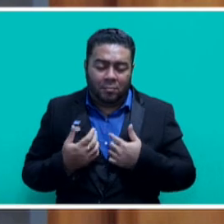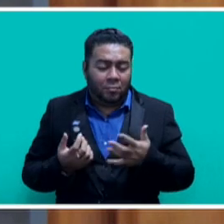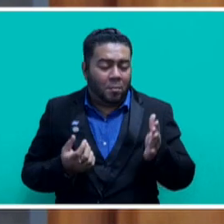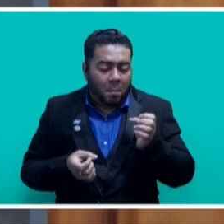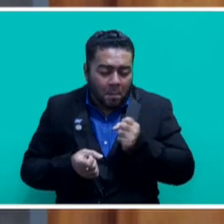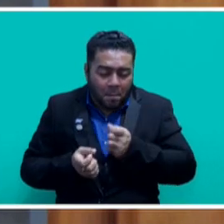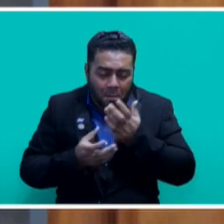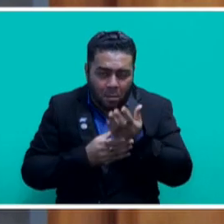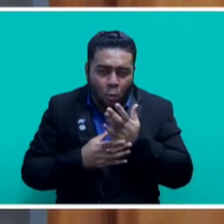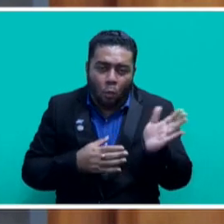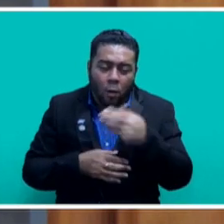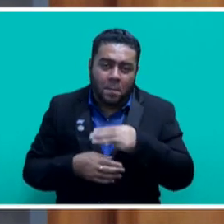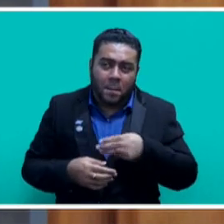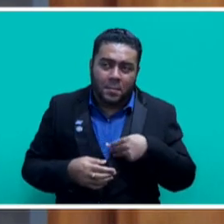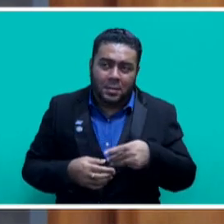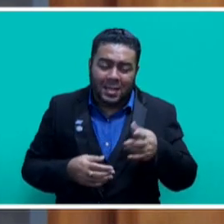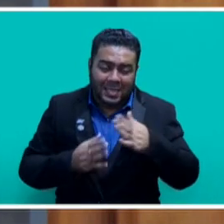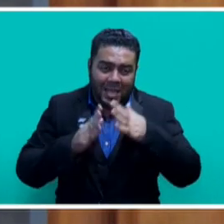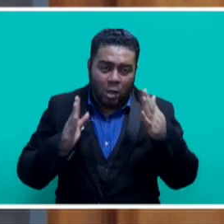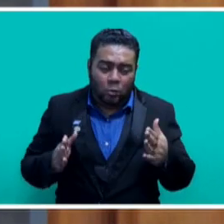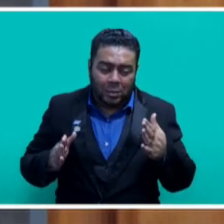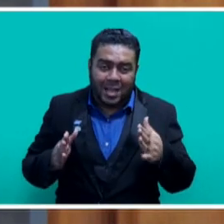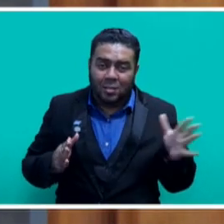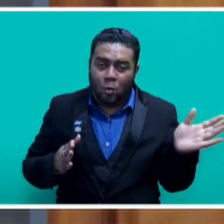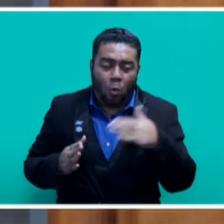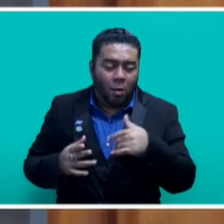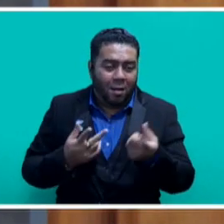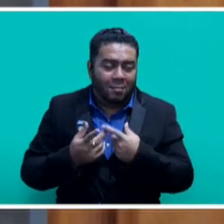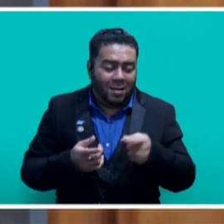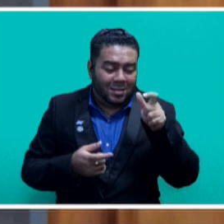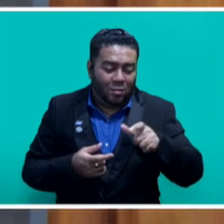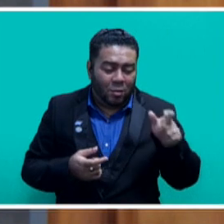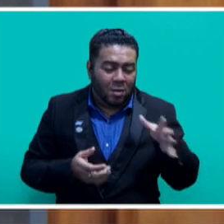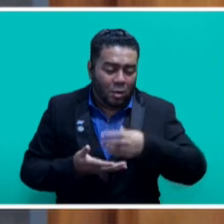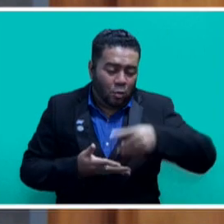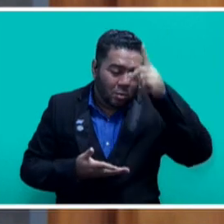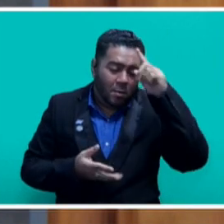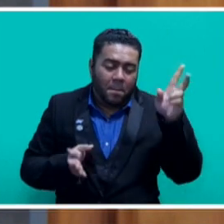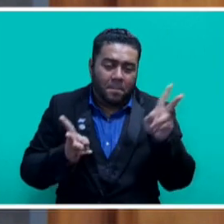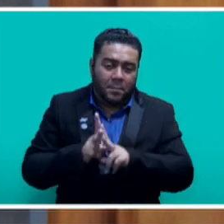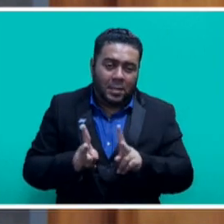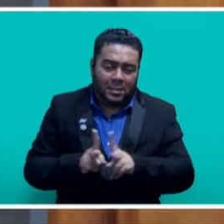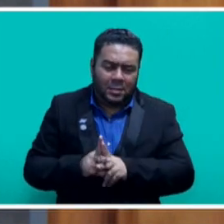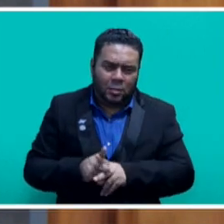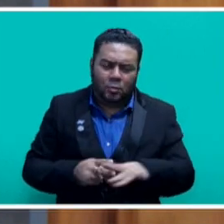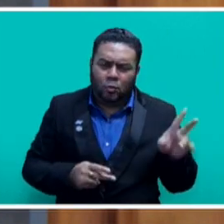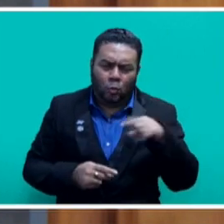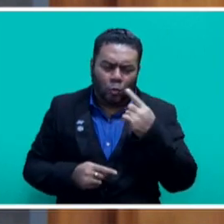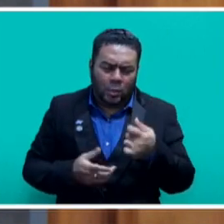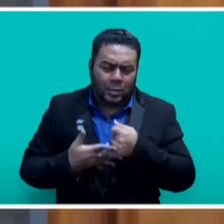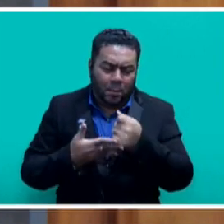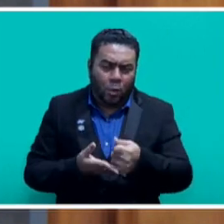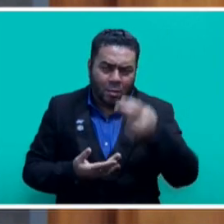members on this august House, as well as all relevant stakeholders and education partners, to not only